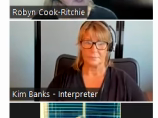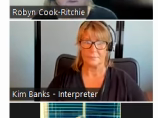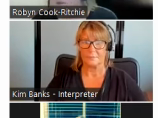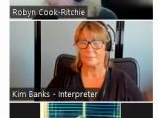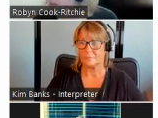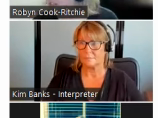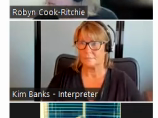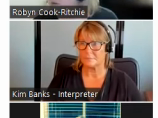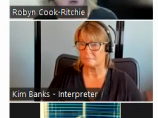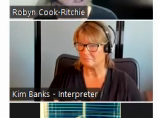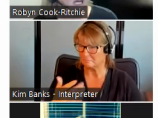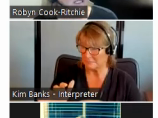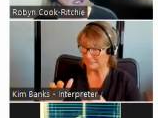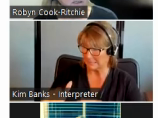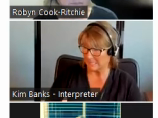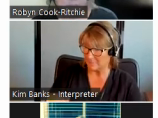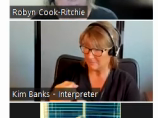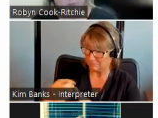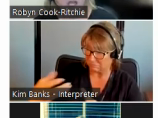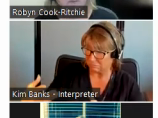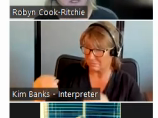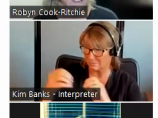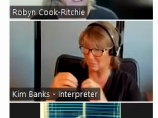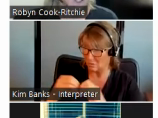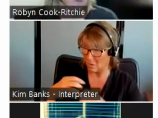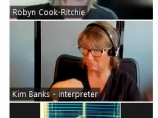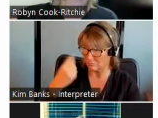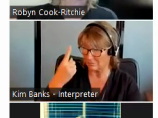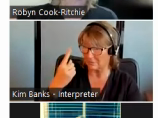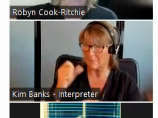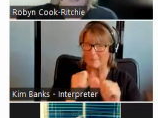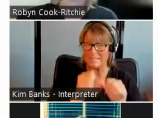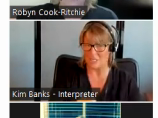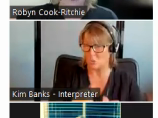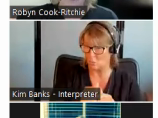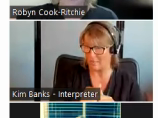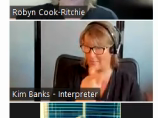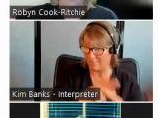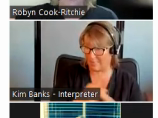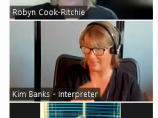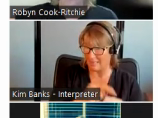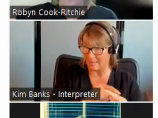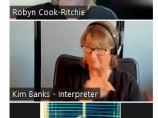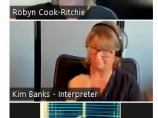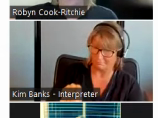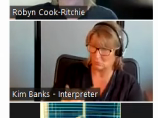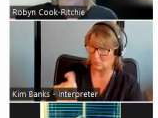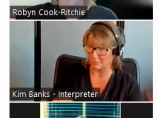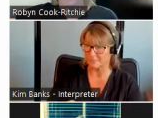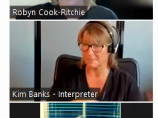If you could maybe type some more context in, I'm going to continue on and then I'll come back to that.